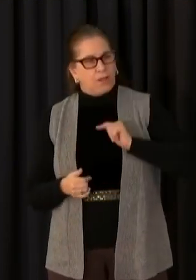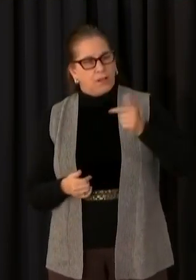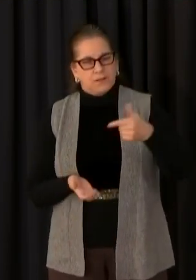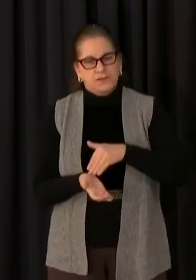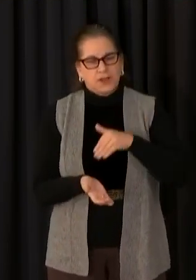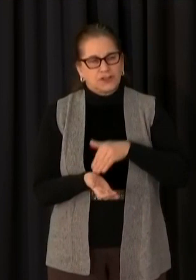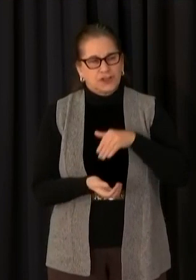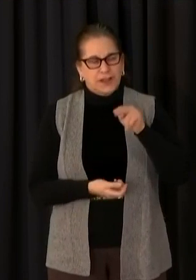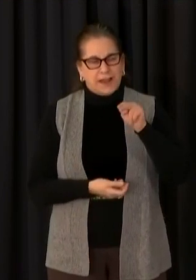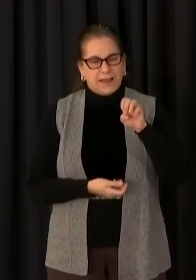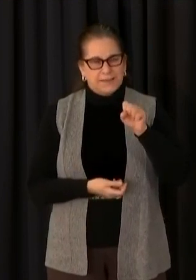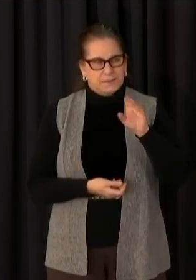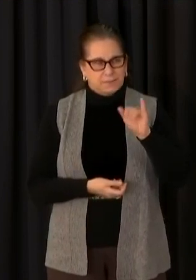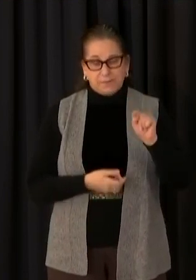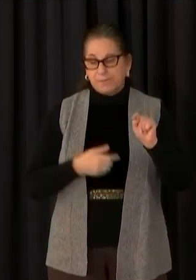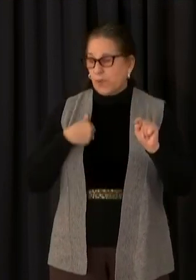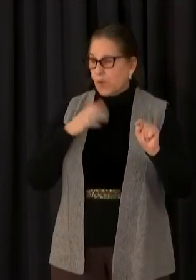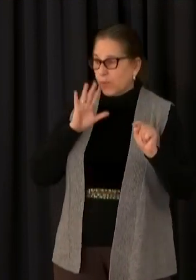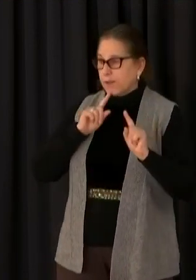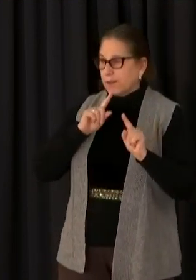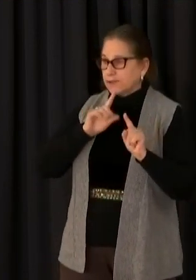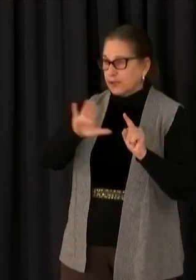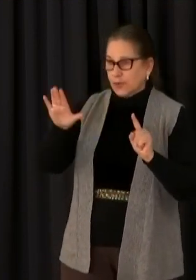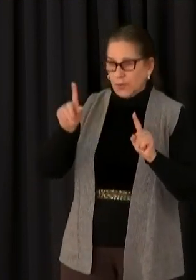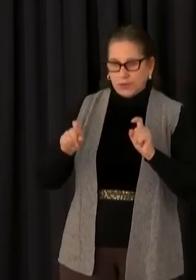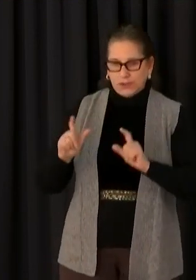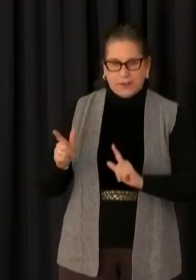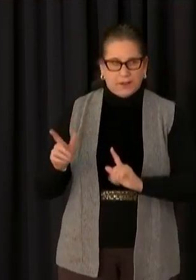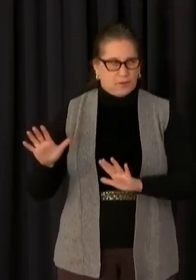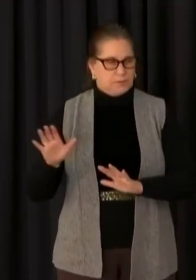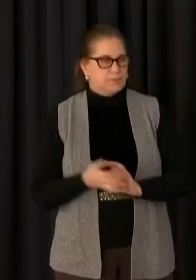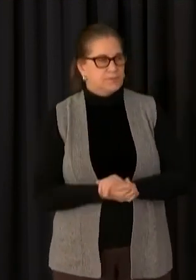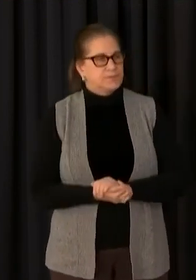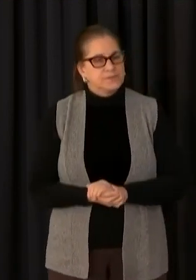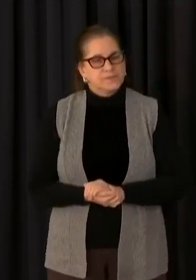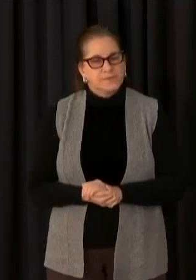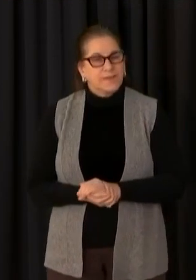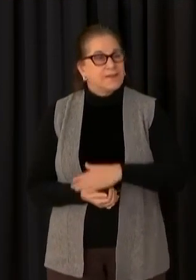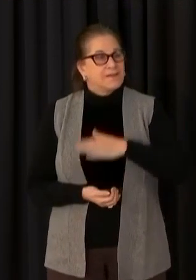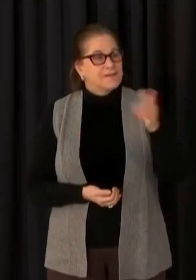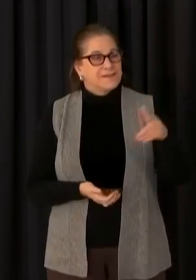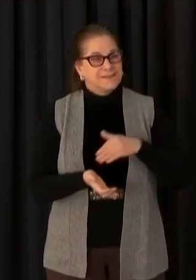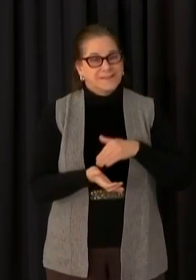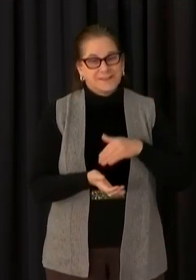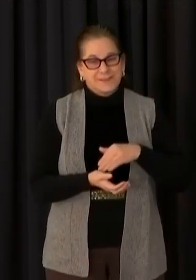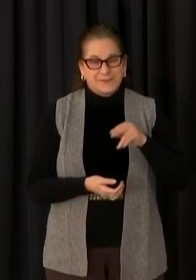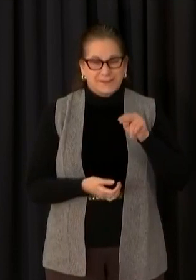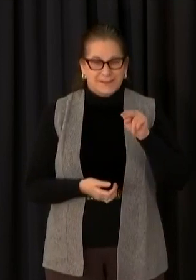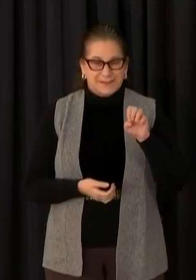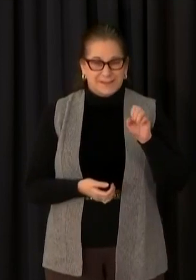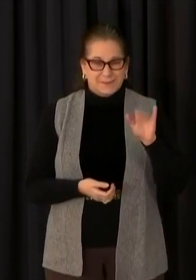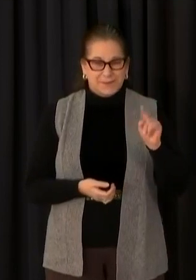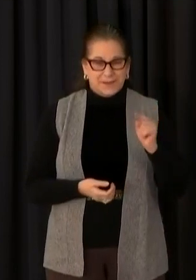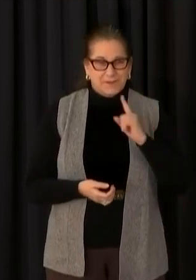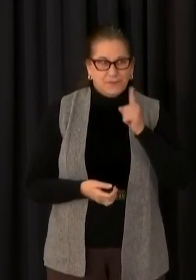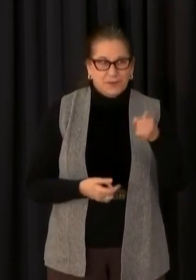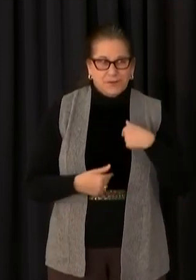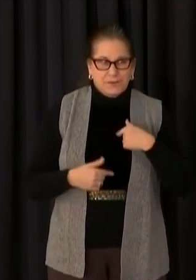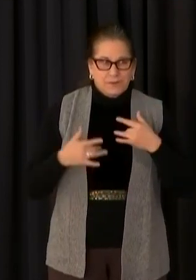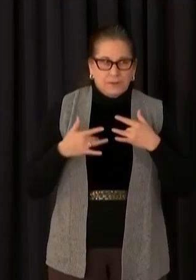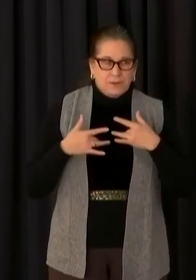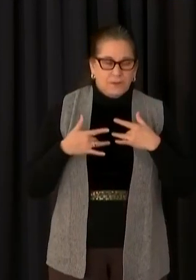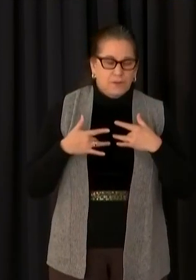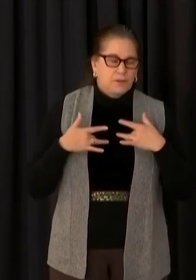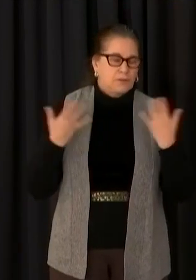questions. We were very excited to see so many of DC seniors sign